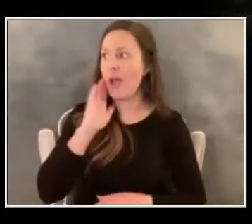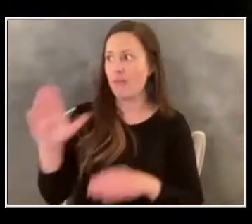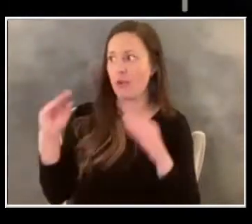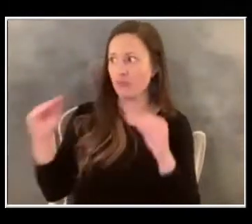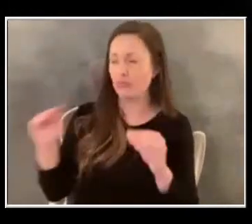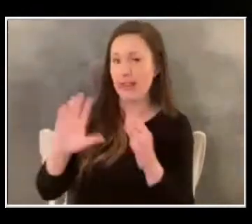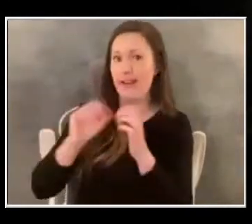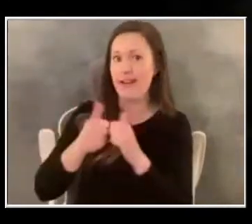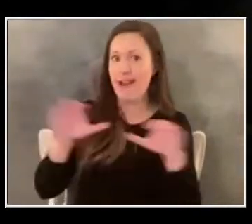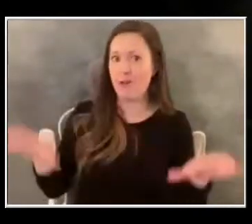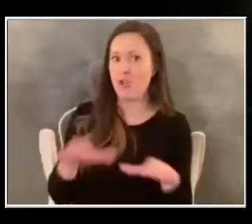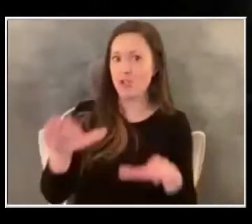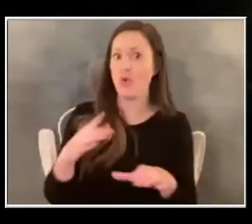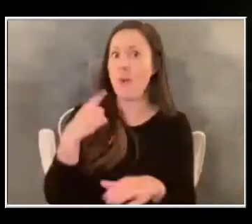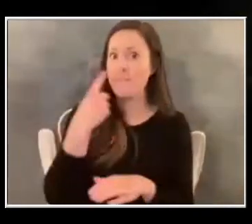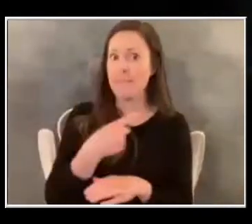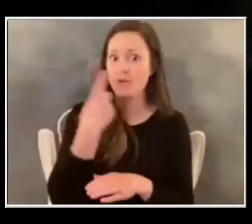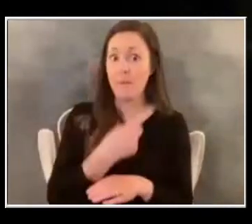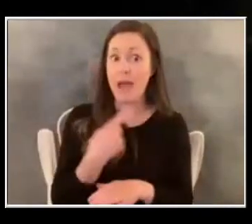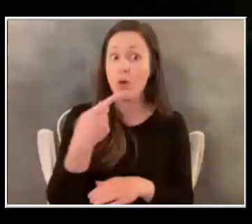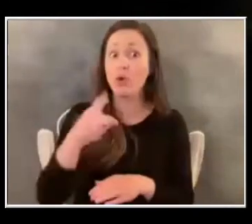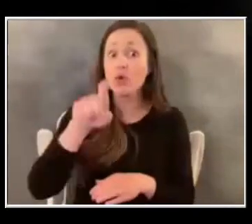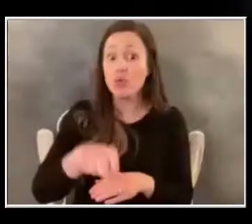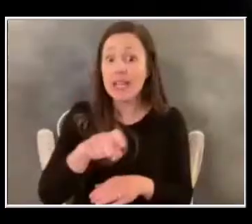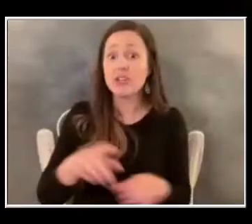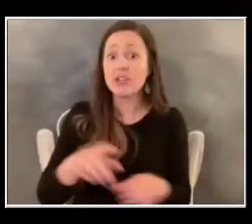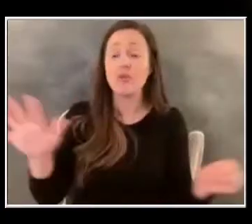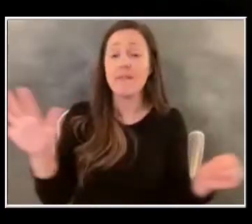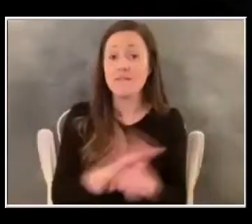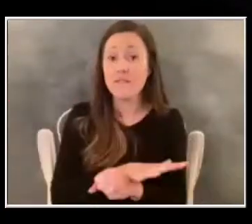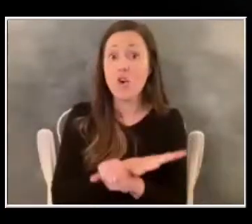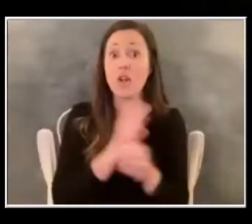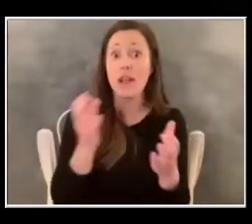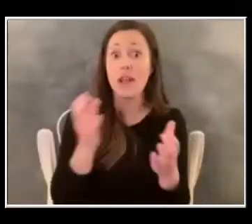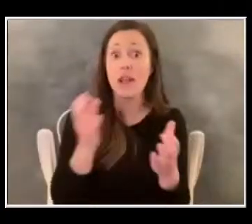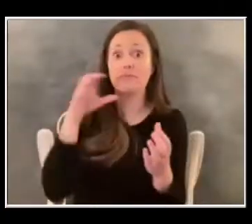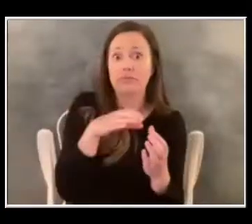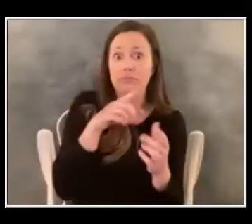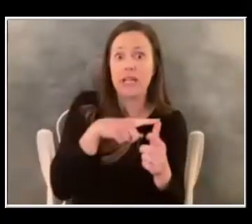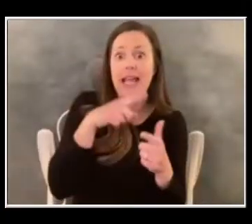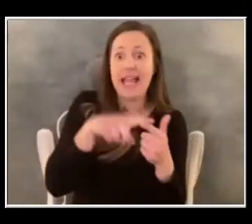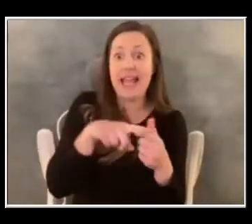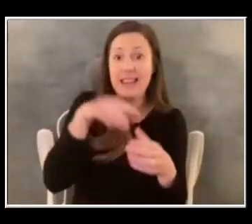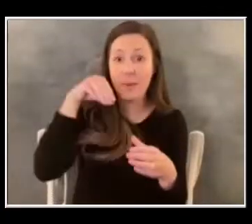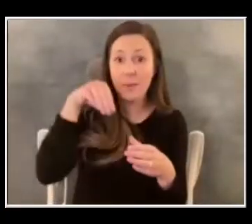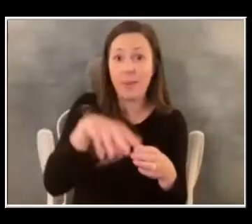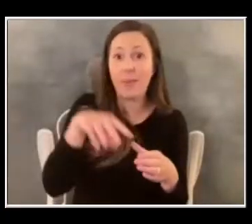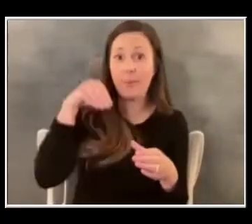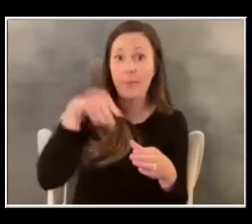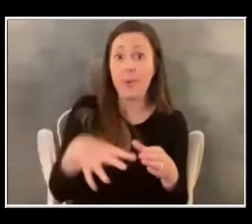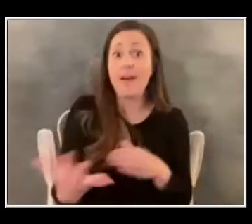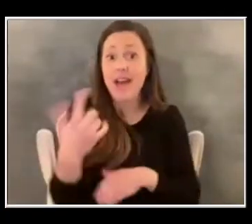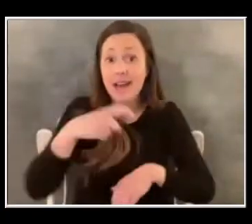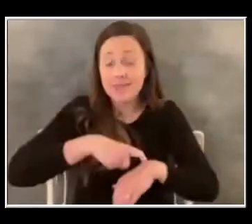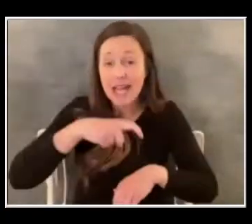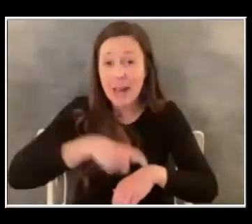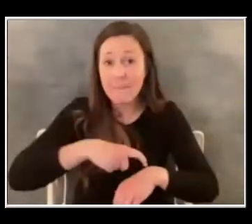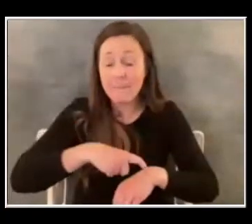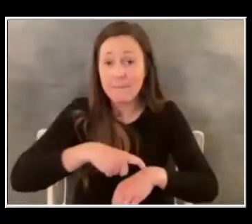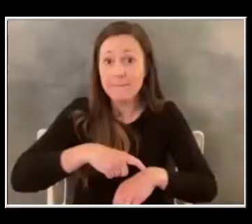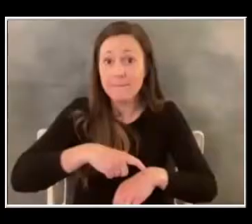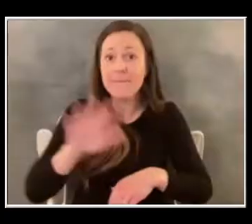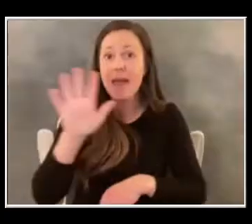Completely cover the baby's mouth and nose with your mouth, then blow 5 puffs of air into the lungs, about a half